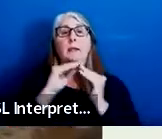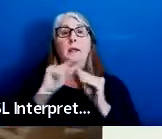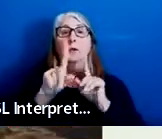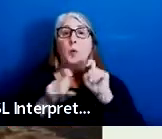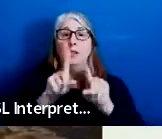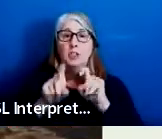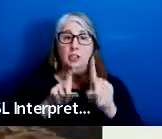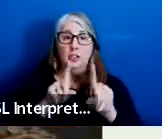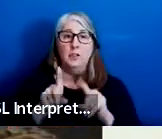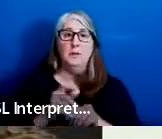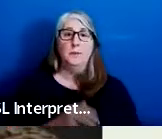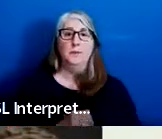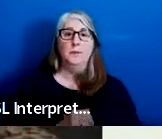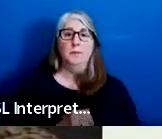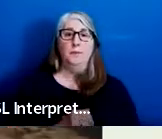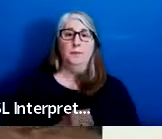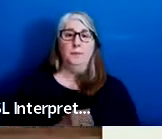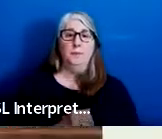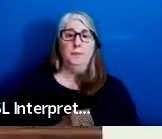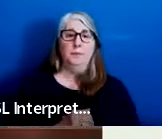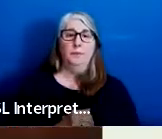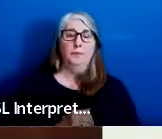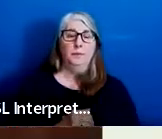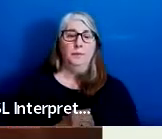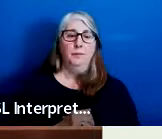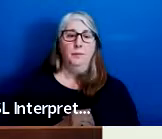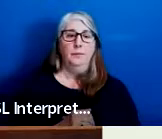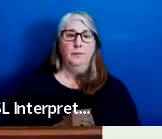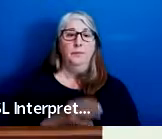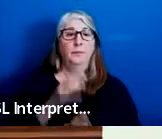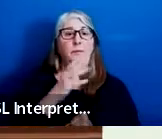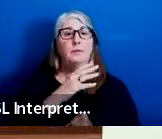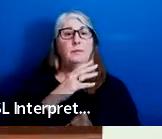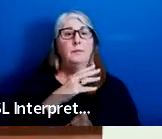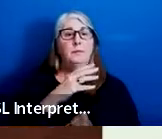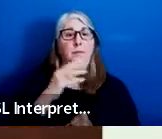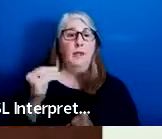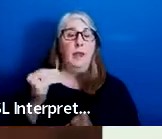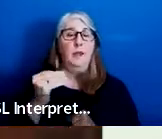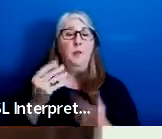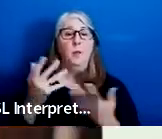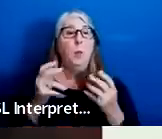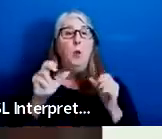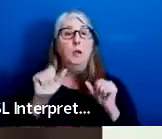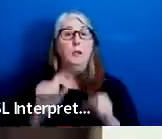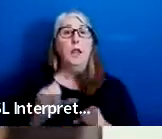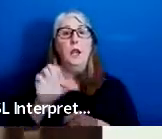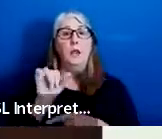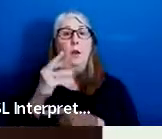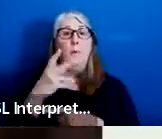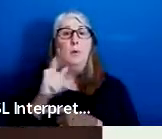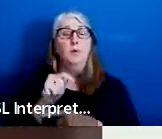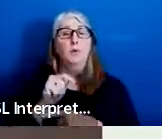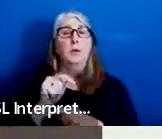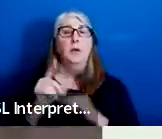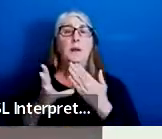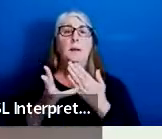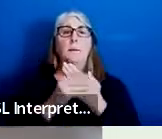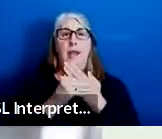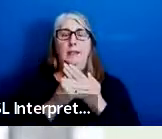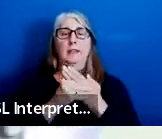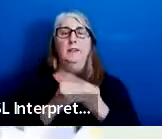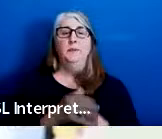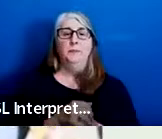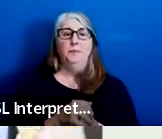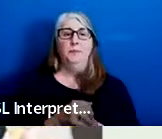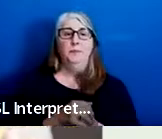the composting program, and a What Can I Compost magnet. This magnet